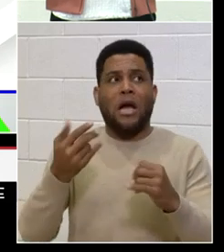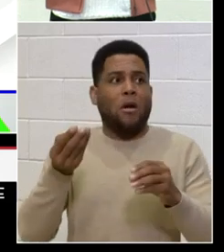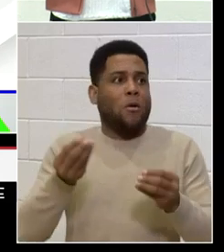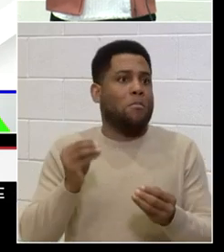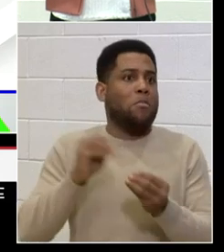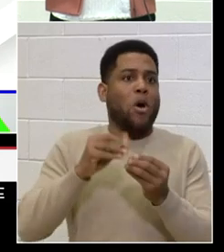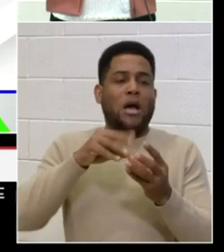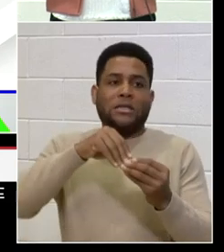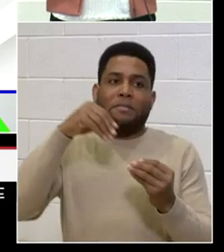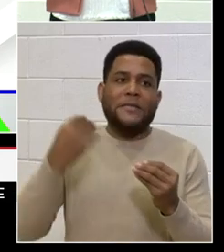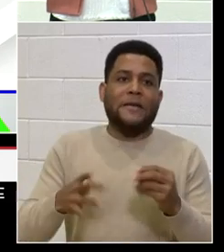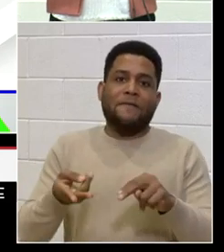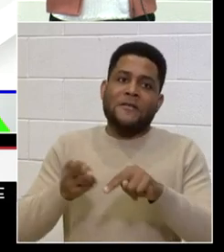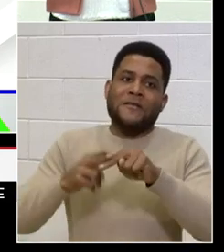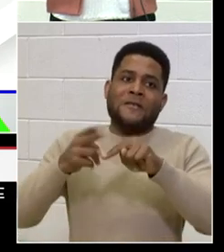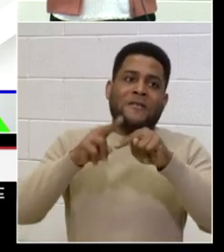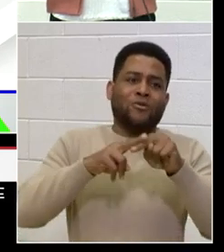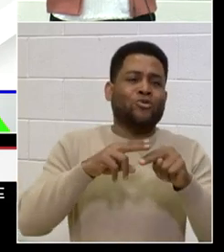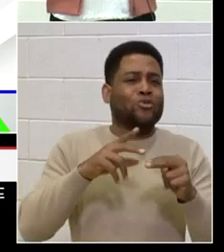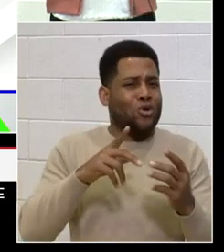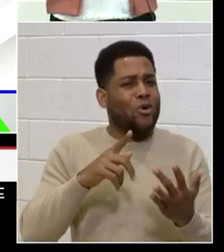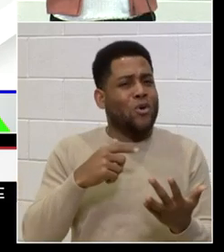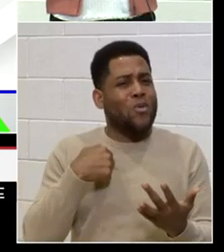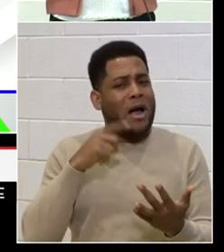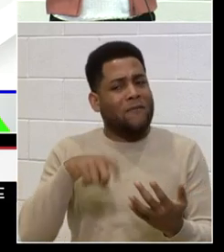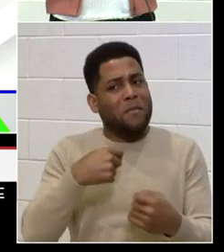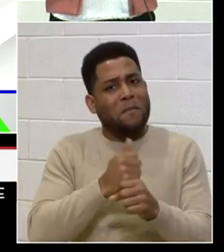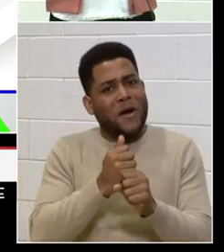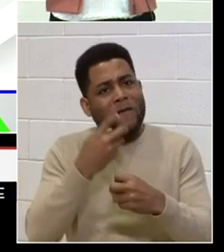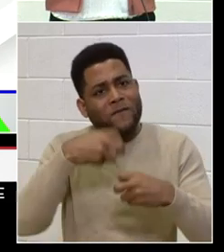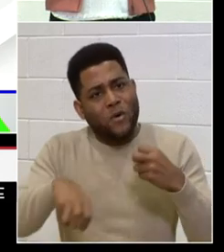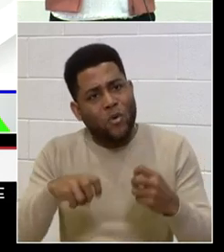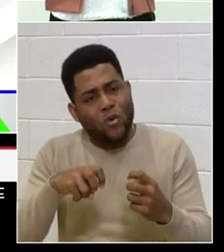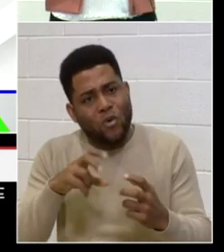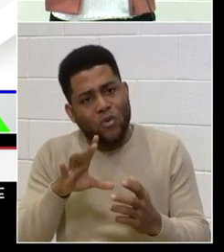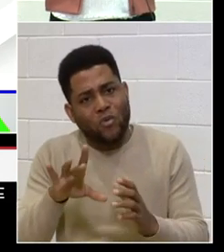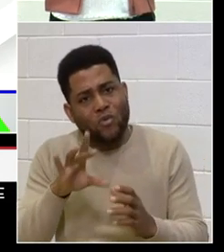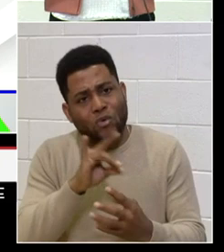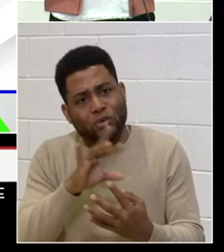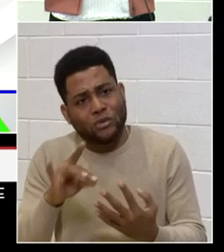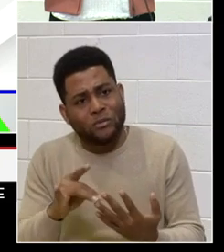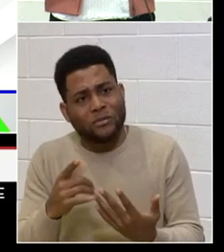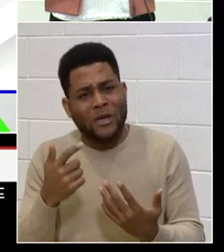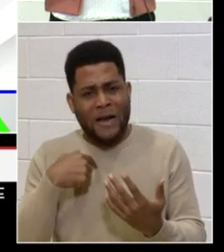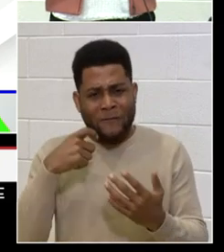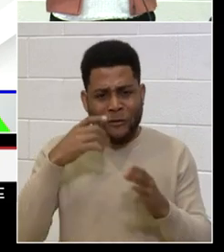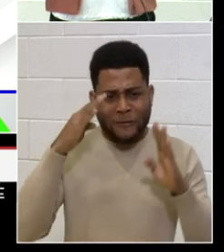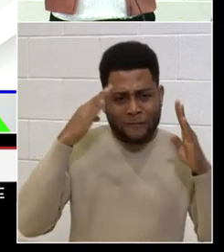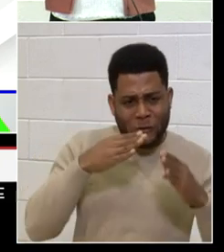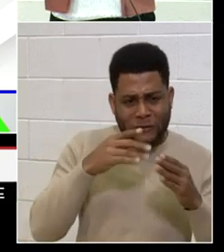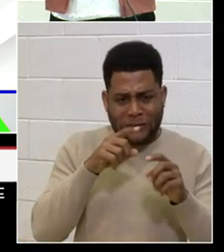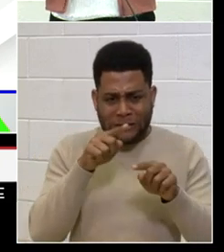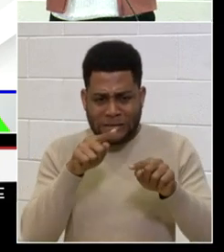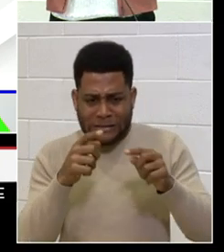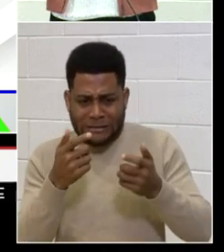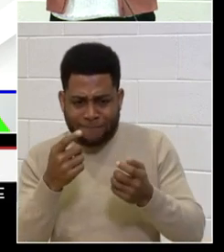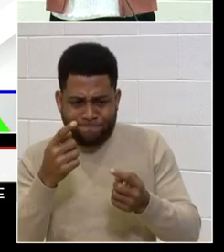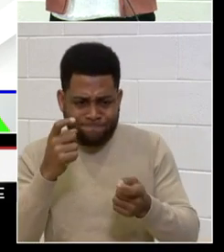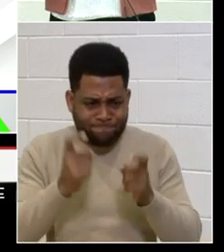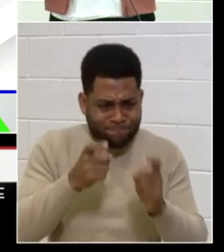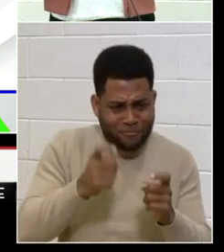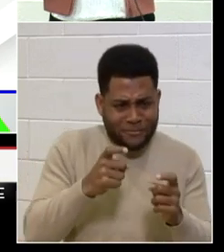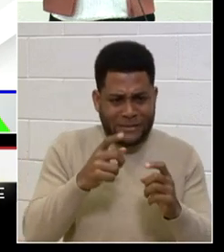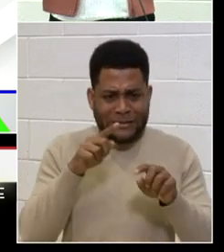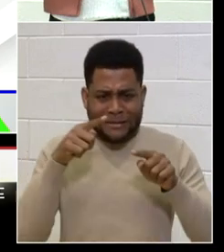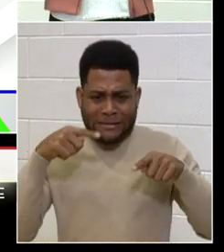some tough choices in order to bring our expenditures more in line with our revenues. And to do that, we've developed some